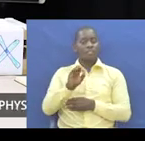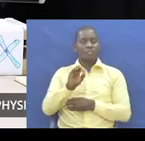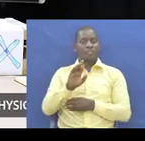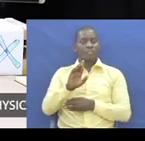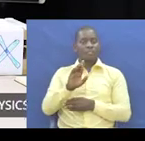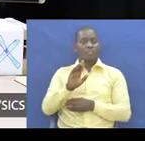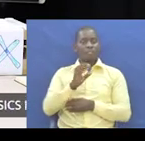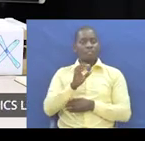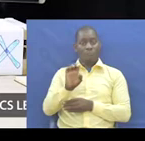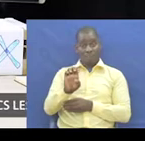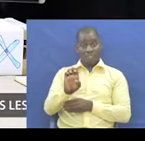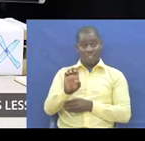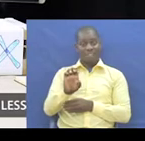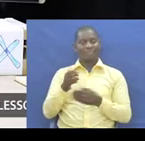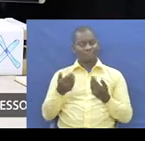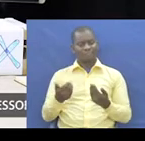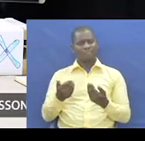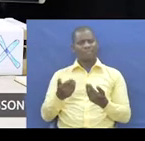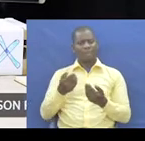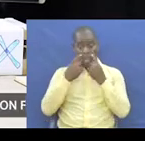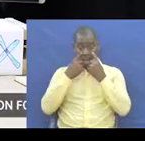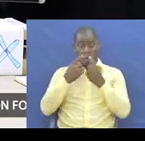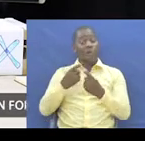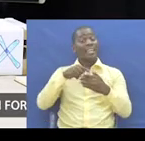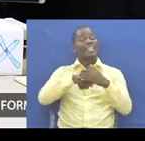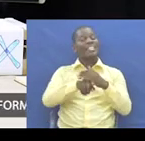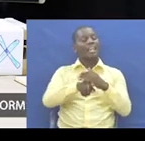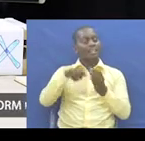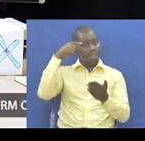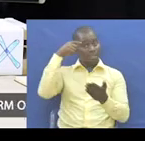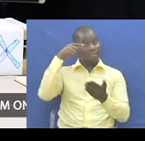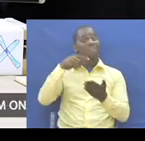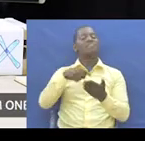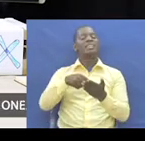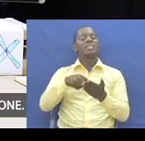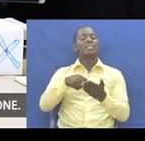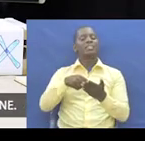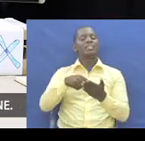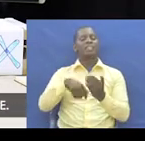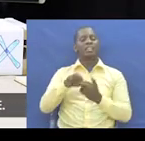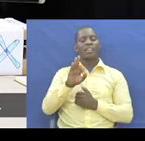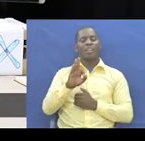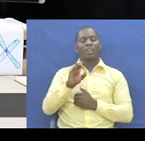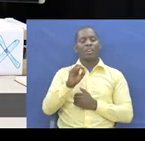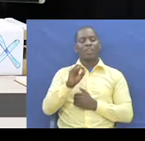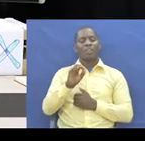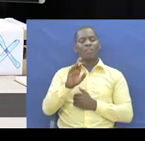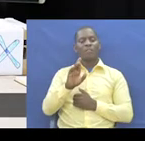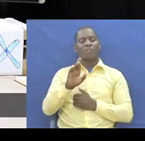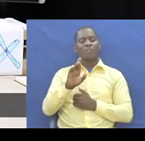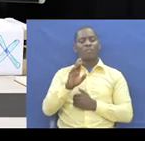topic, as I said, is force, and we are going to see and look in